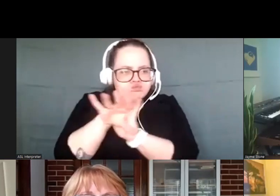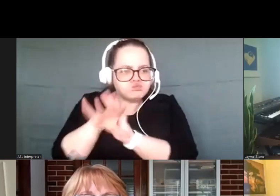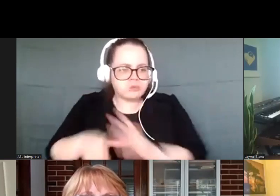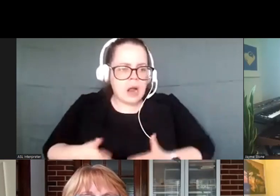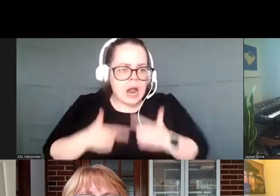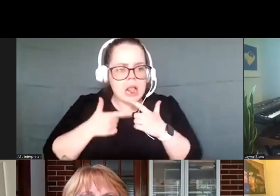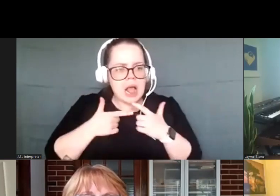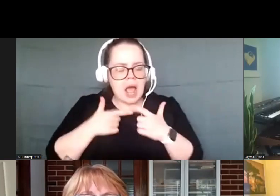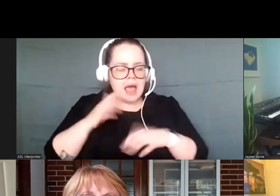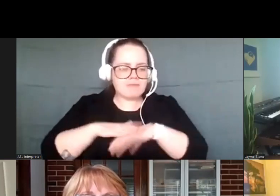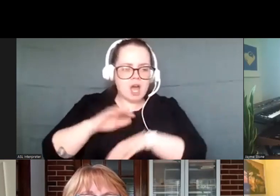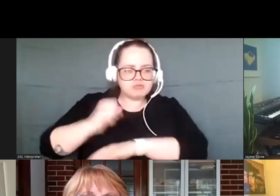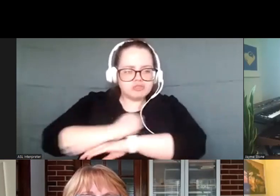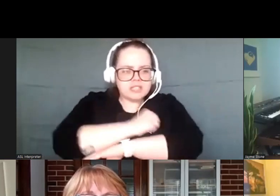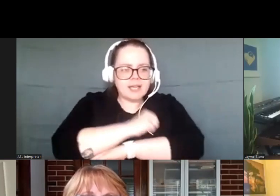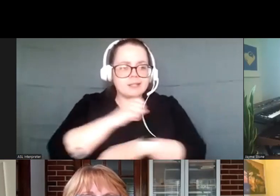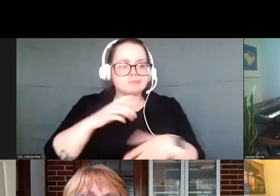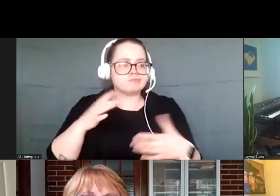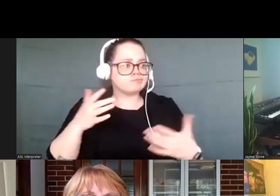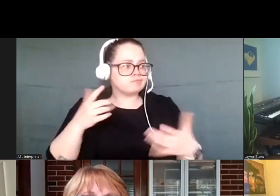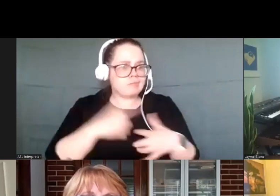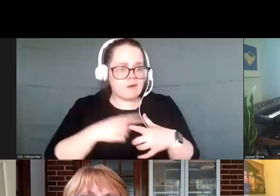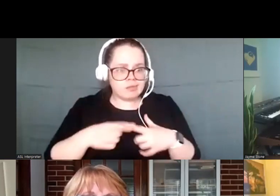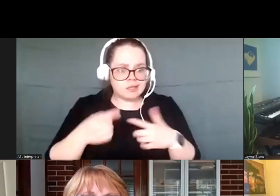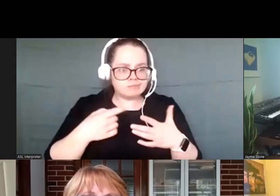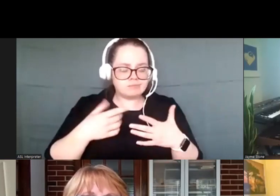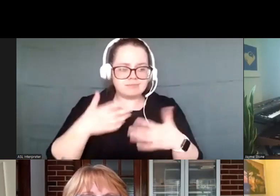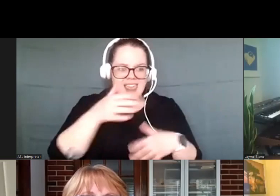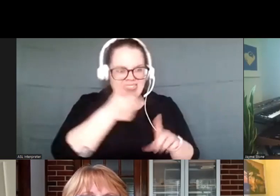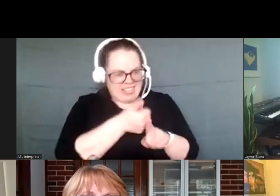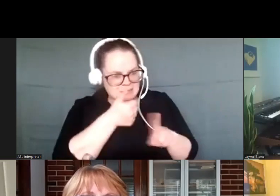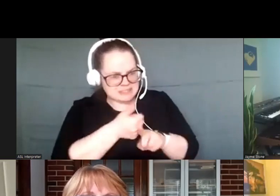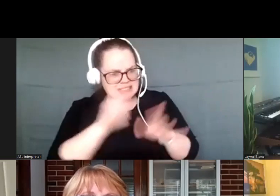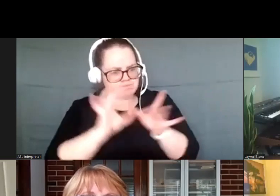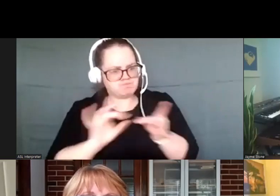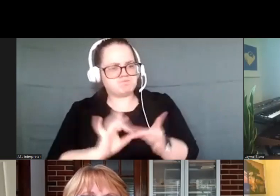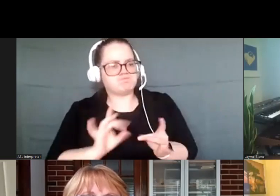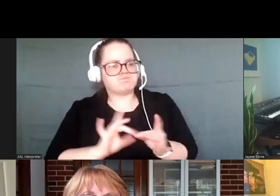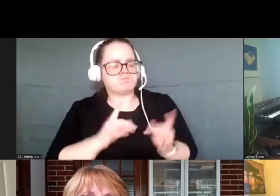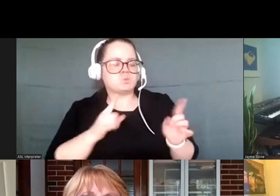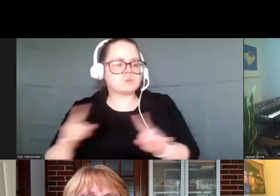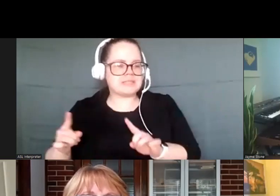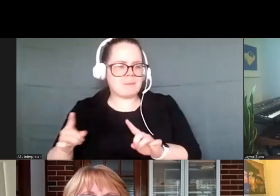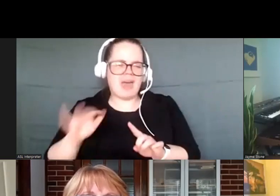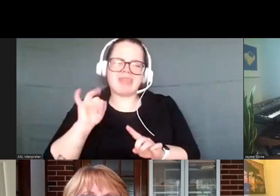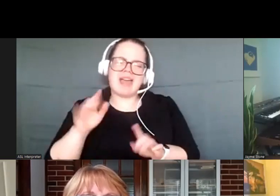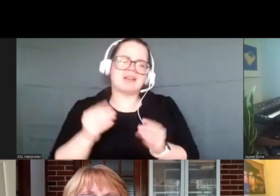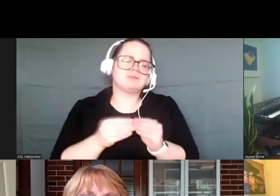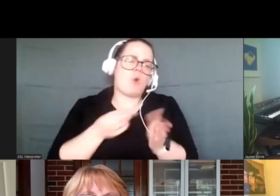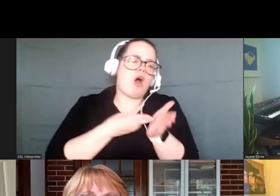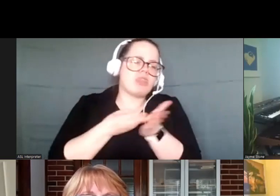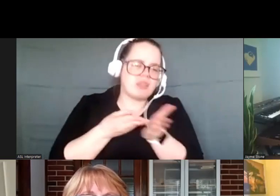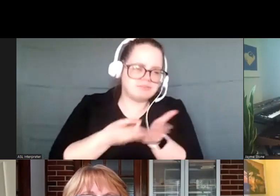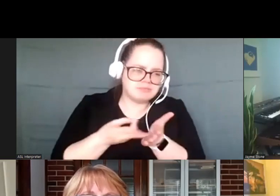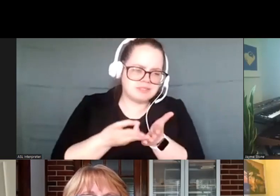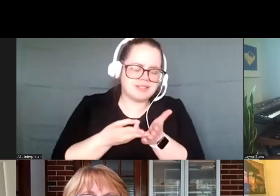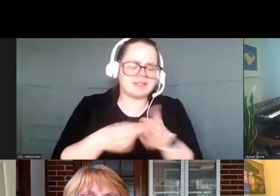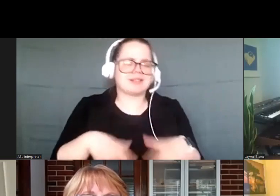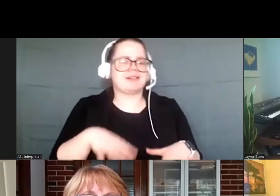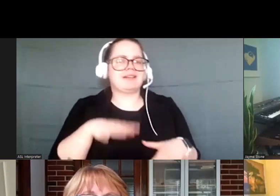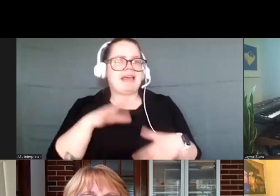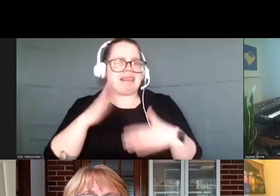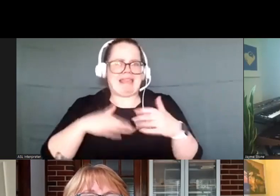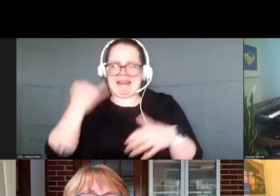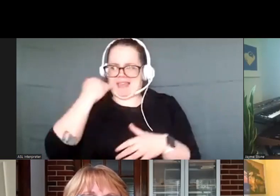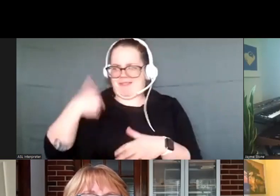they are saying what's going on. That's actually more authentic and gets more followers than if I were to try to take over their social media.